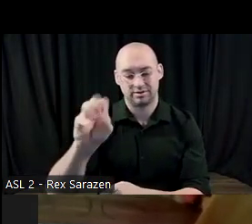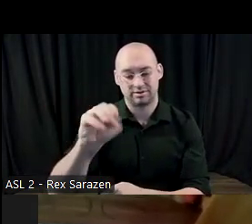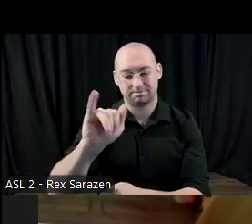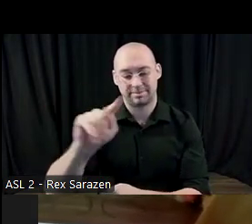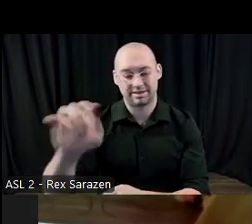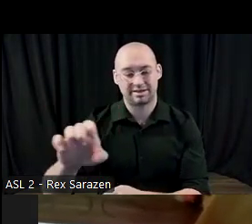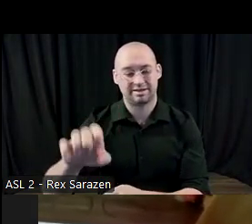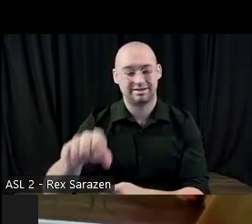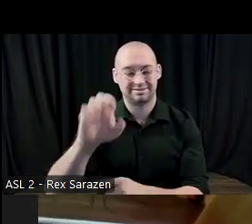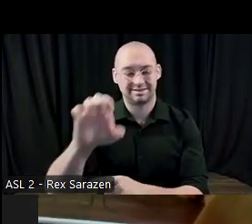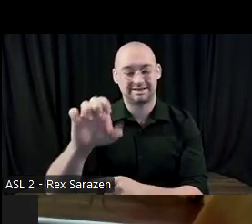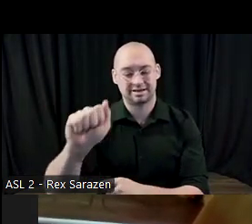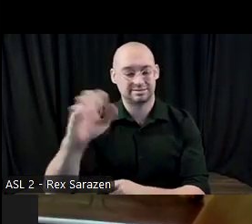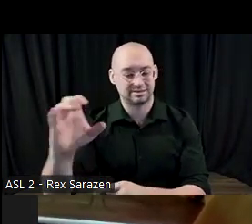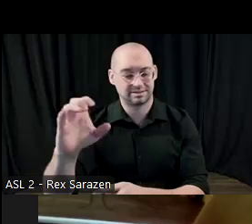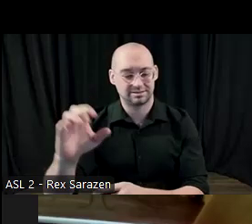written public comment.